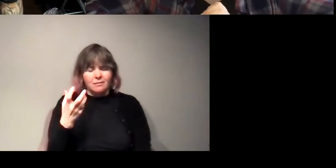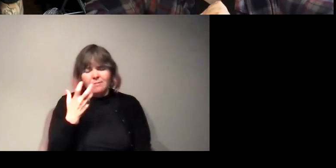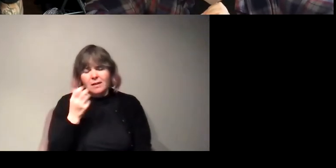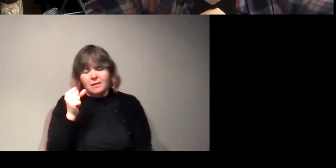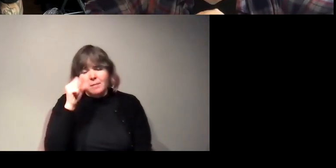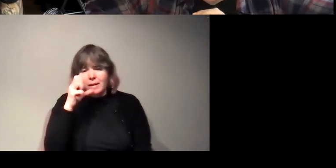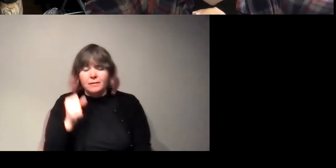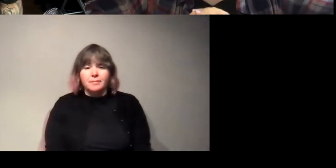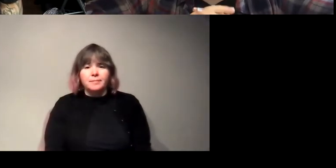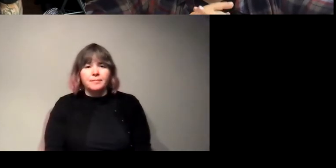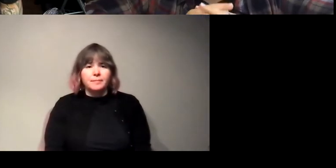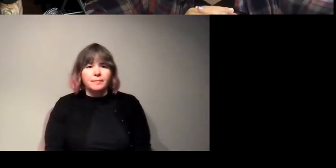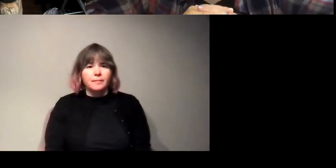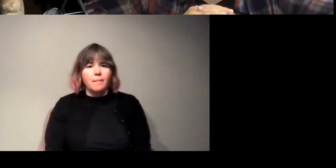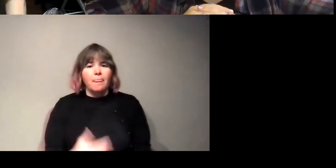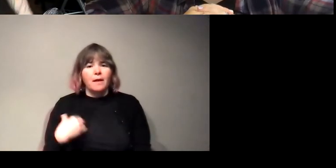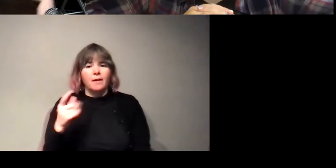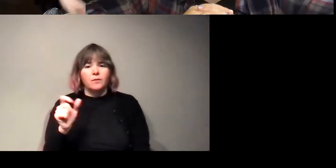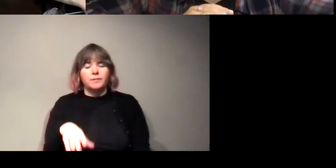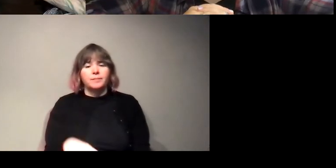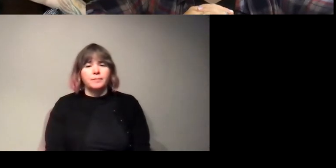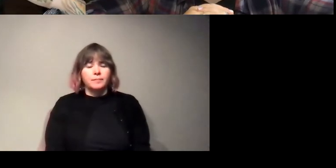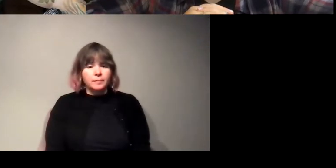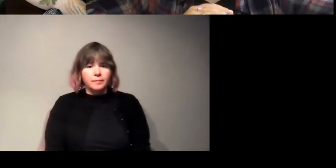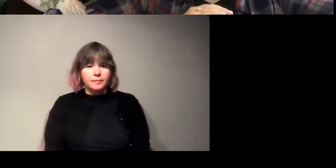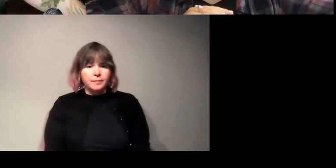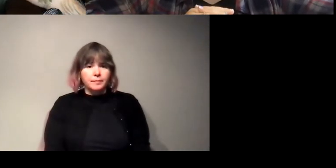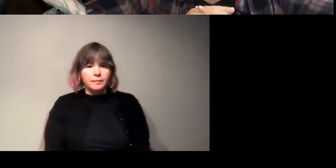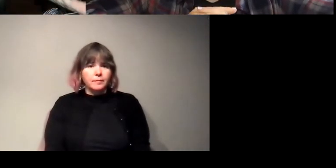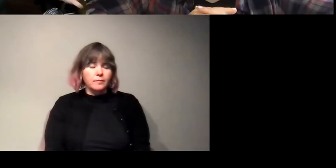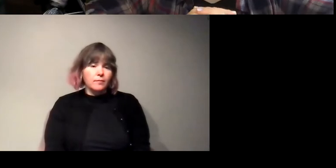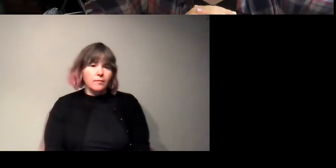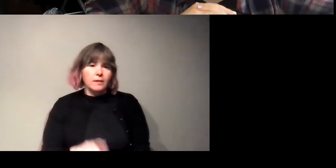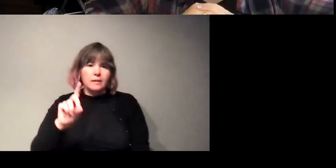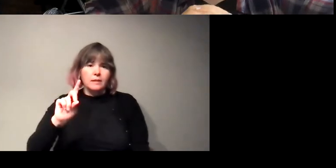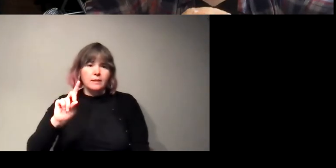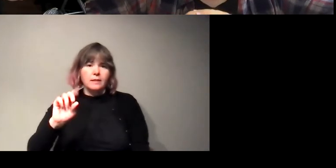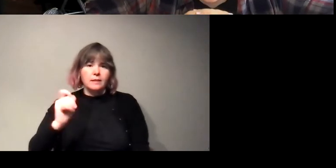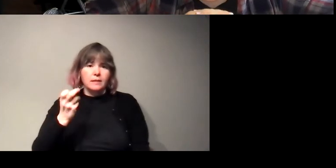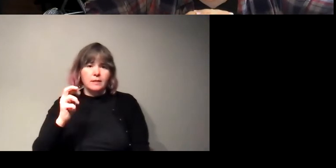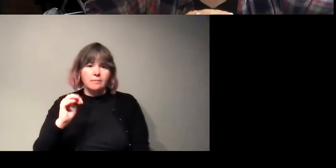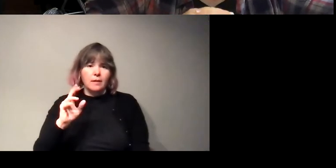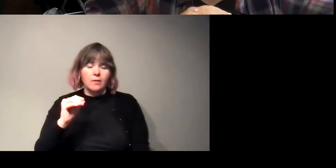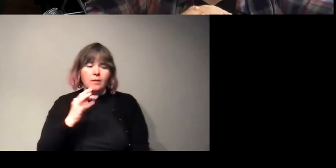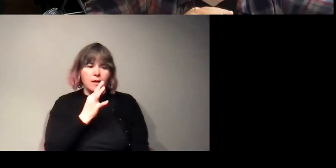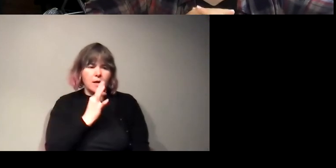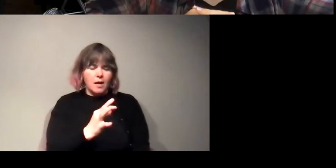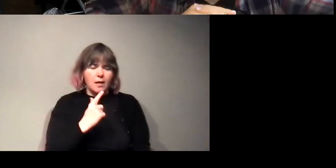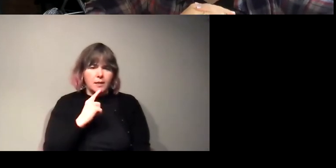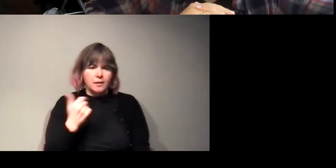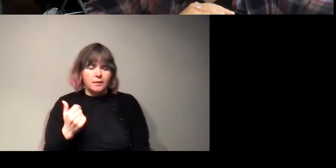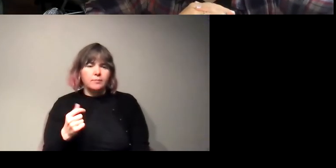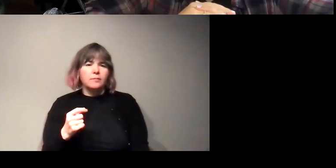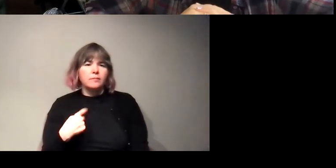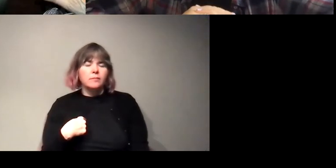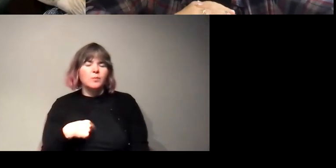Yeah. Awesome. Next question is from Dexter and Milo. Dexter's 9 and Milo is 10. We